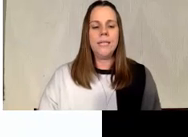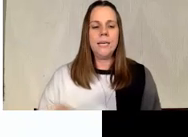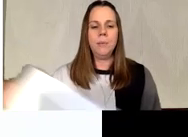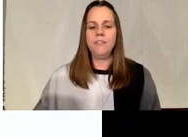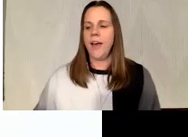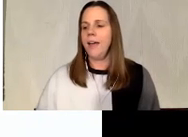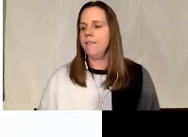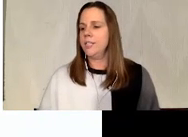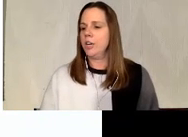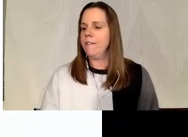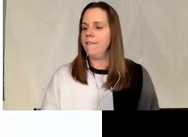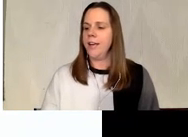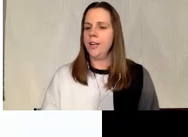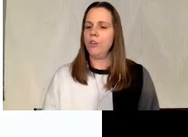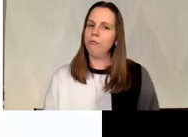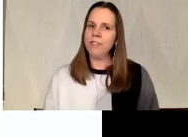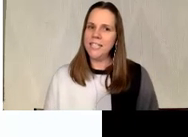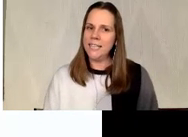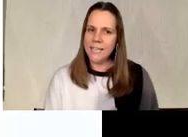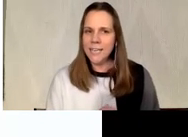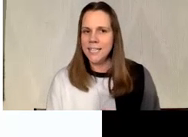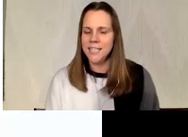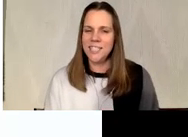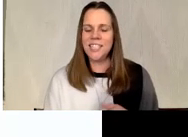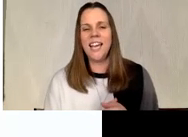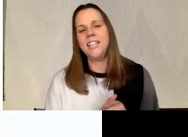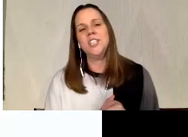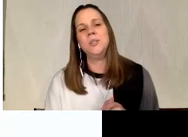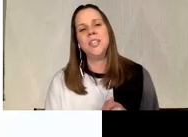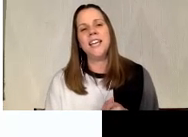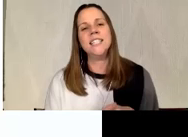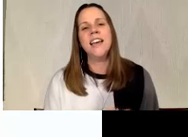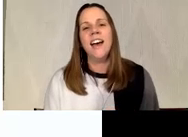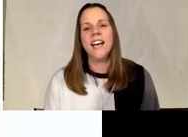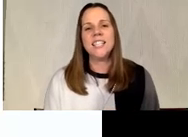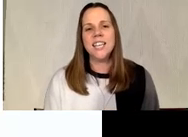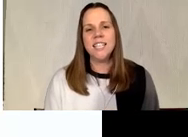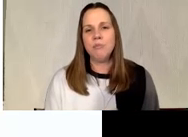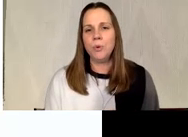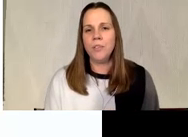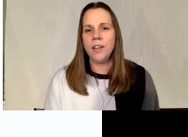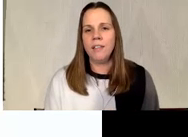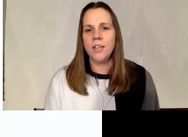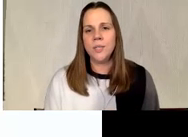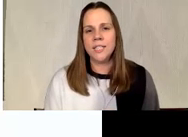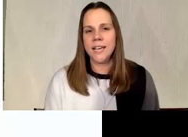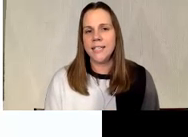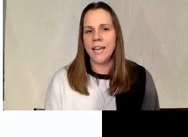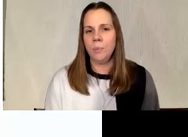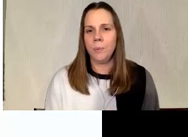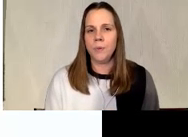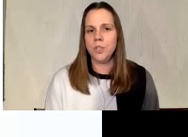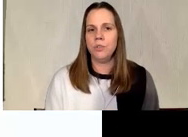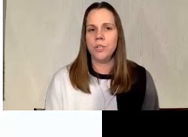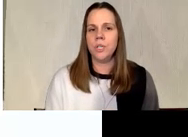And reason number 5, this is our final reason to use signs. Studies have proven that using signs to